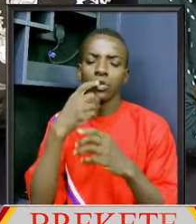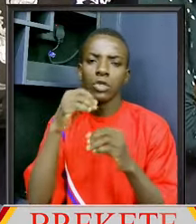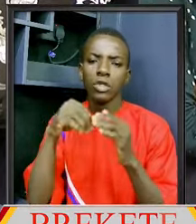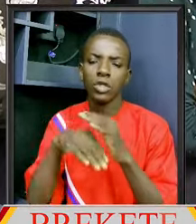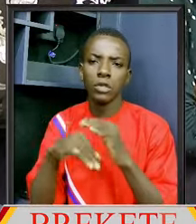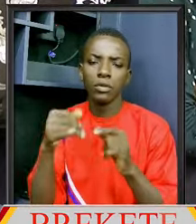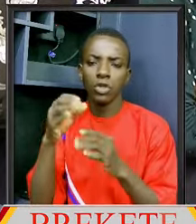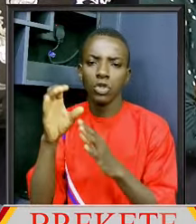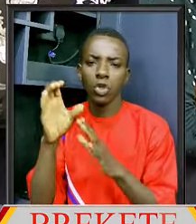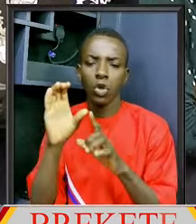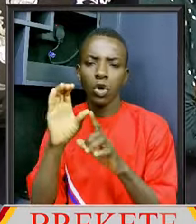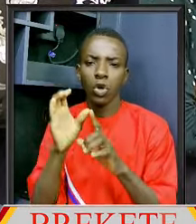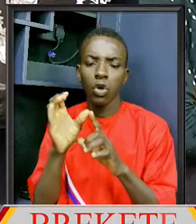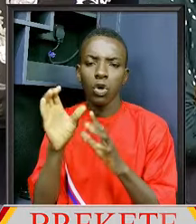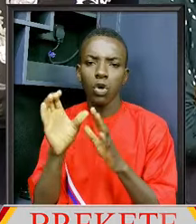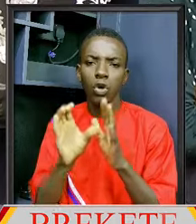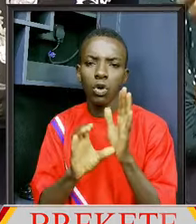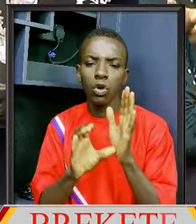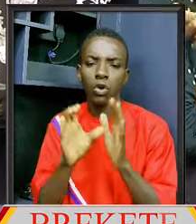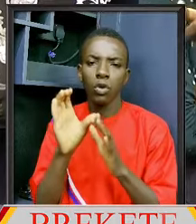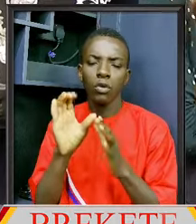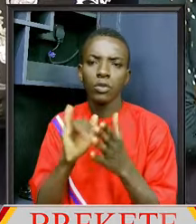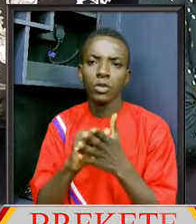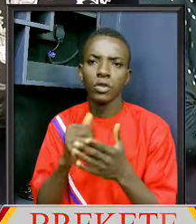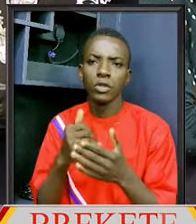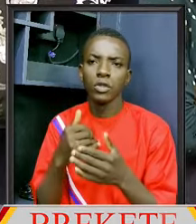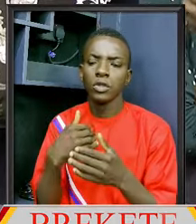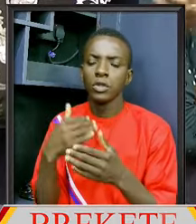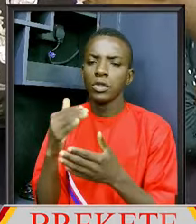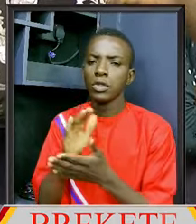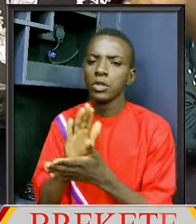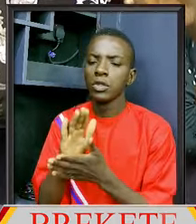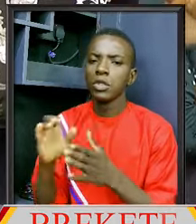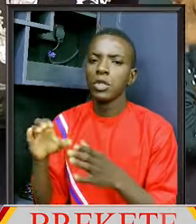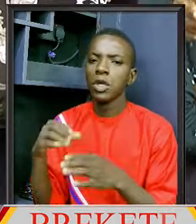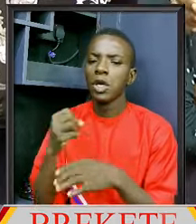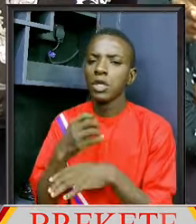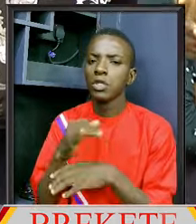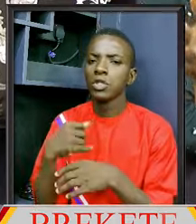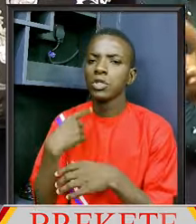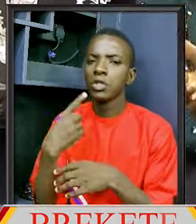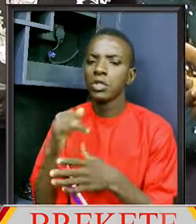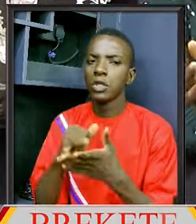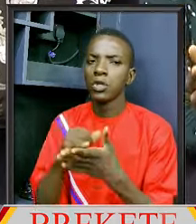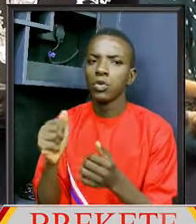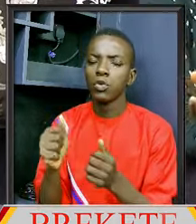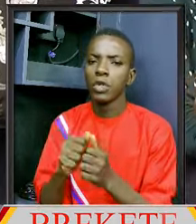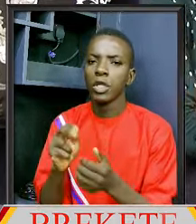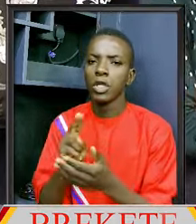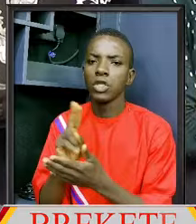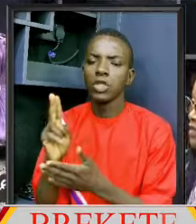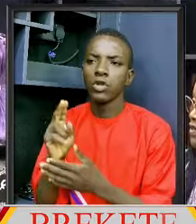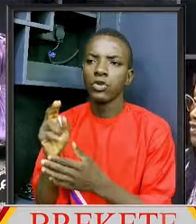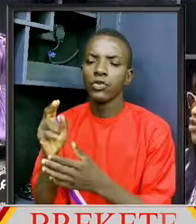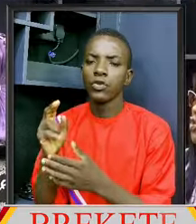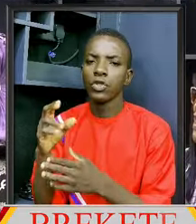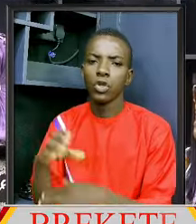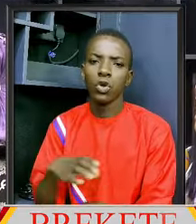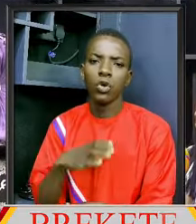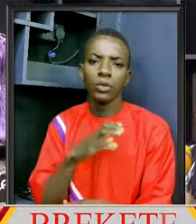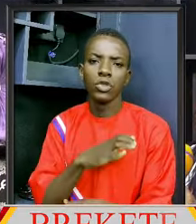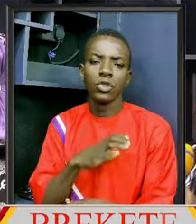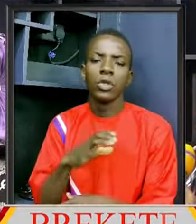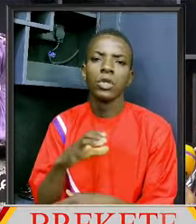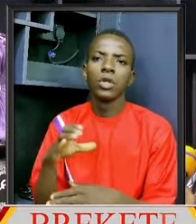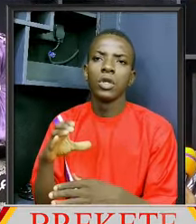Because the curriculum where the school they run, na council they say, do am with Nigeria University Commission. You understand? So